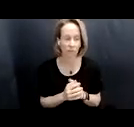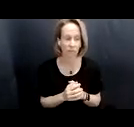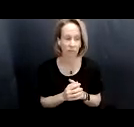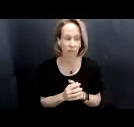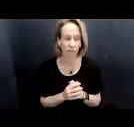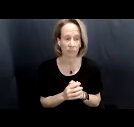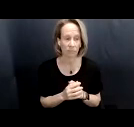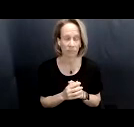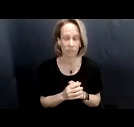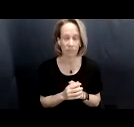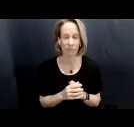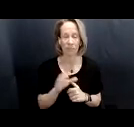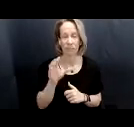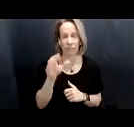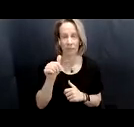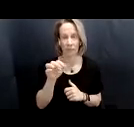case management,